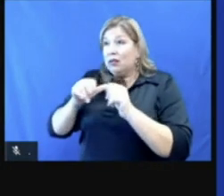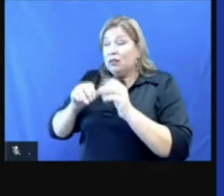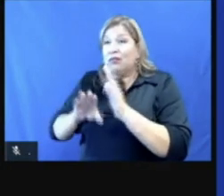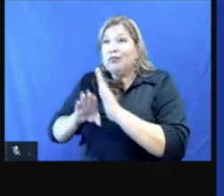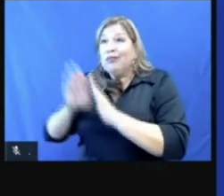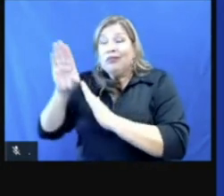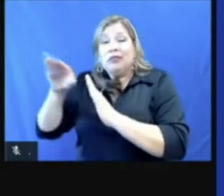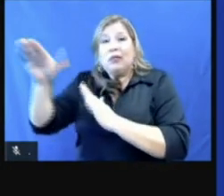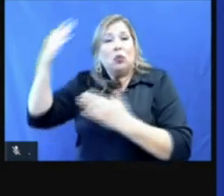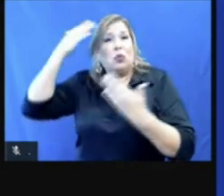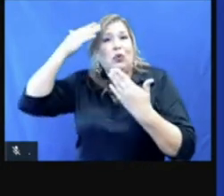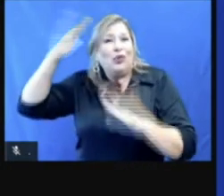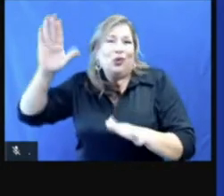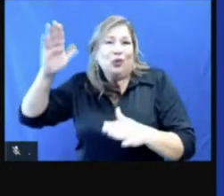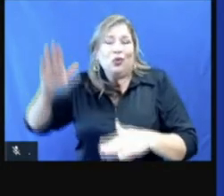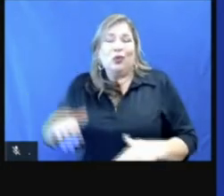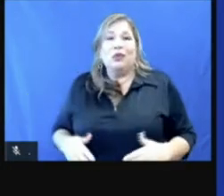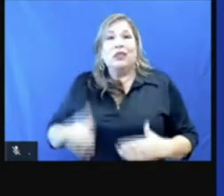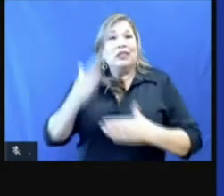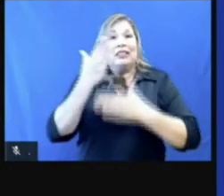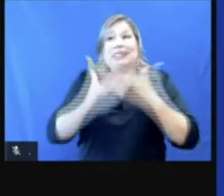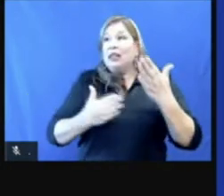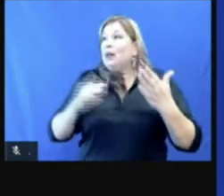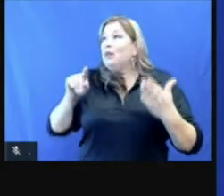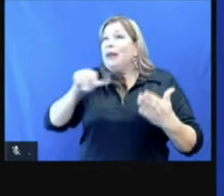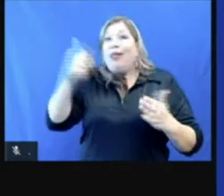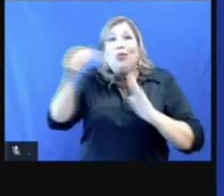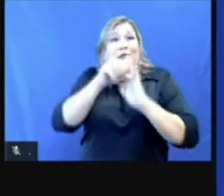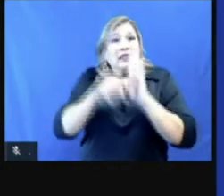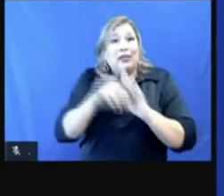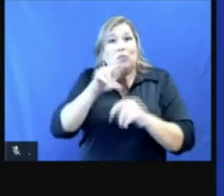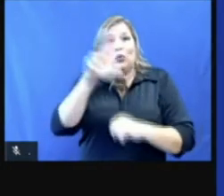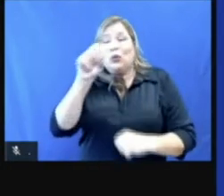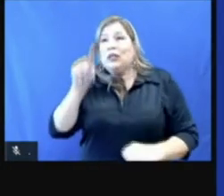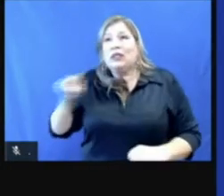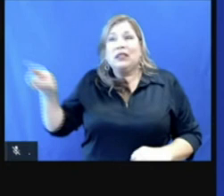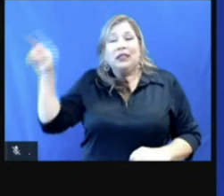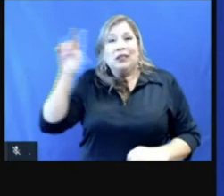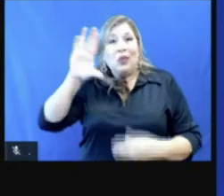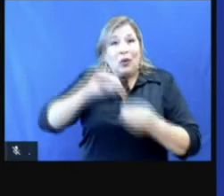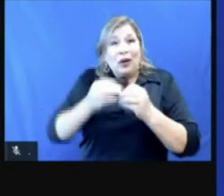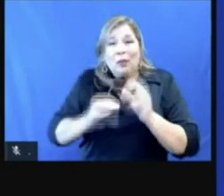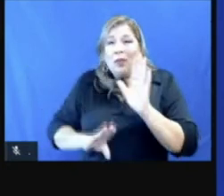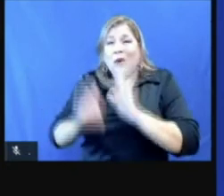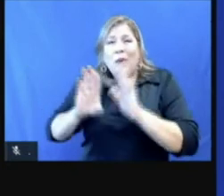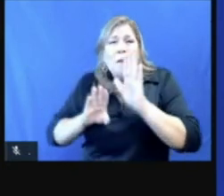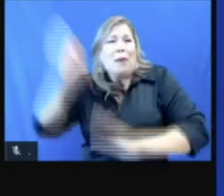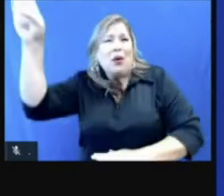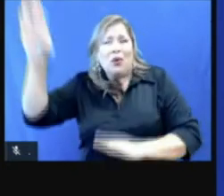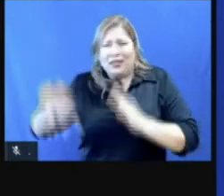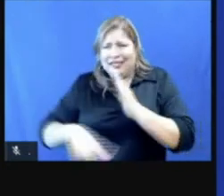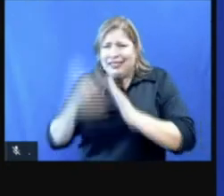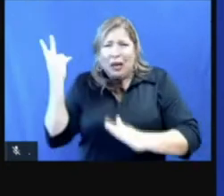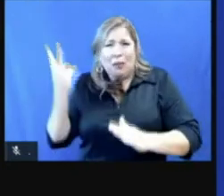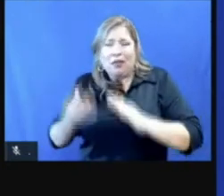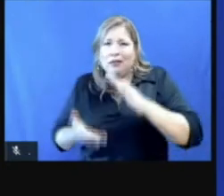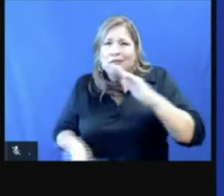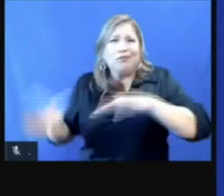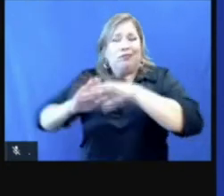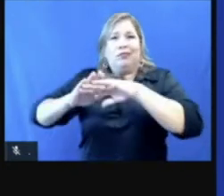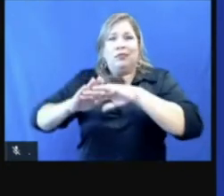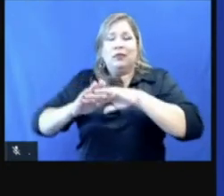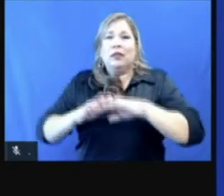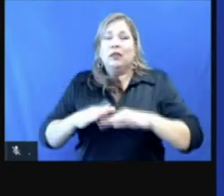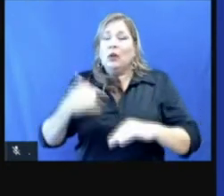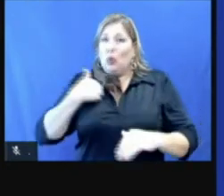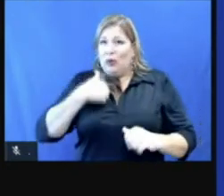across the nation have seen this double in just a week. We know that we are still increasing that rate, and